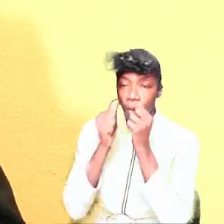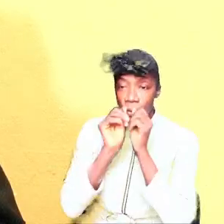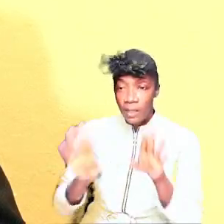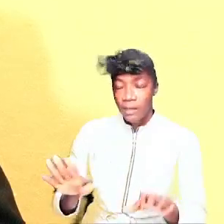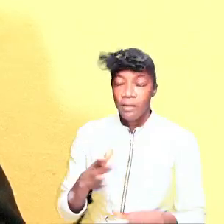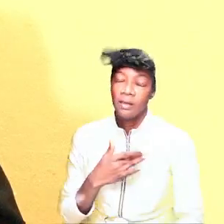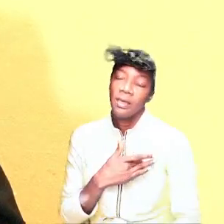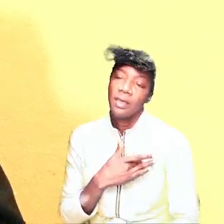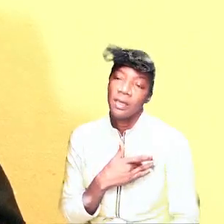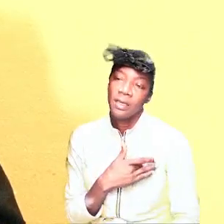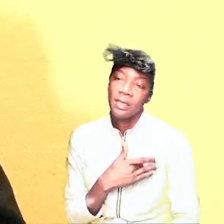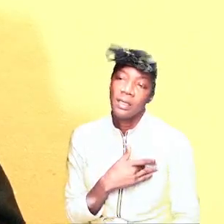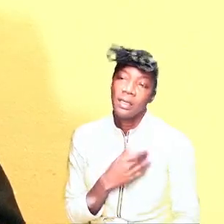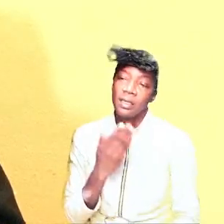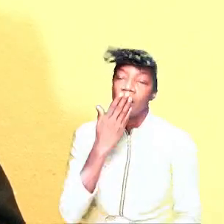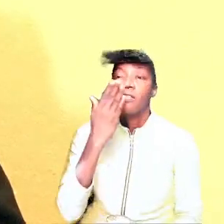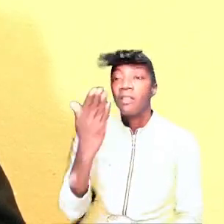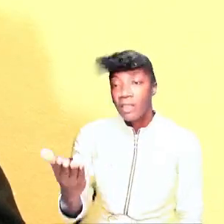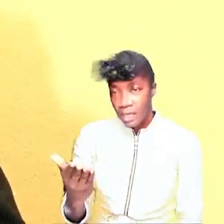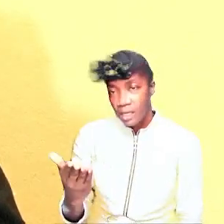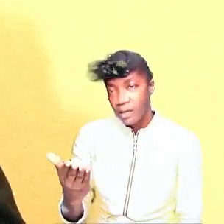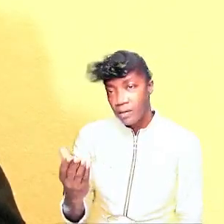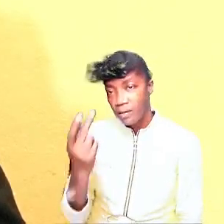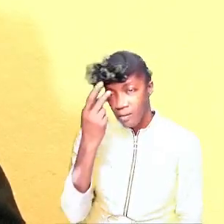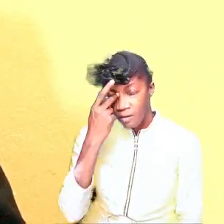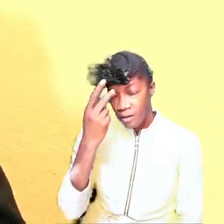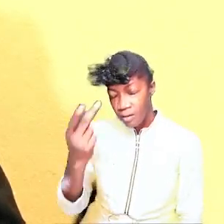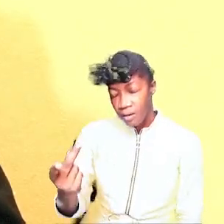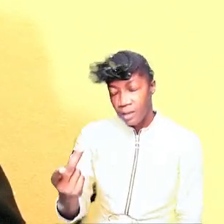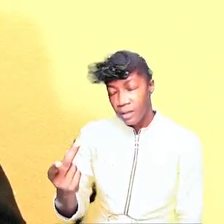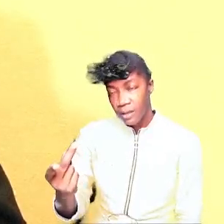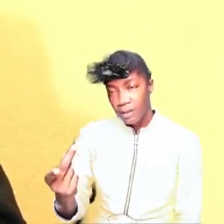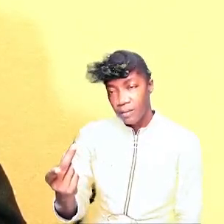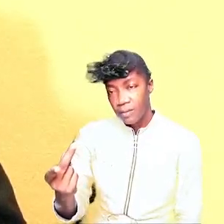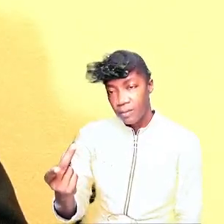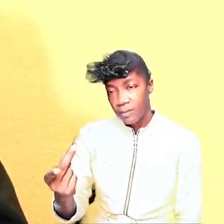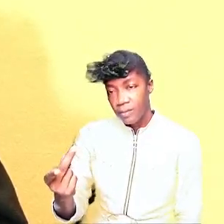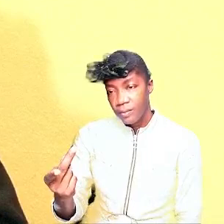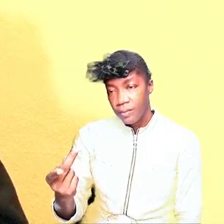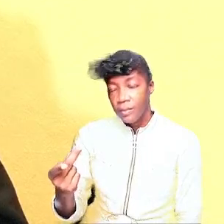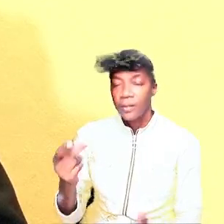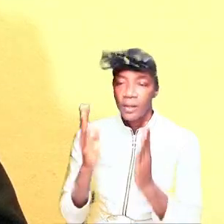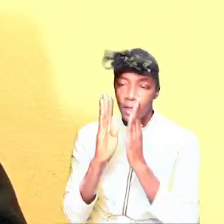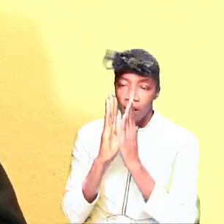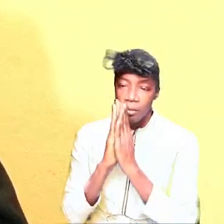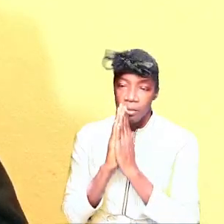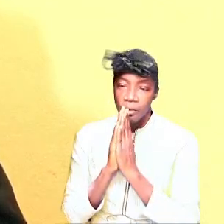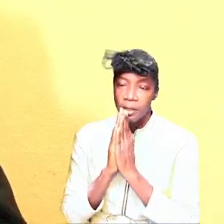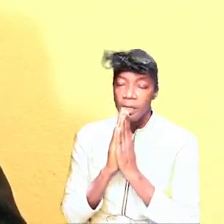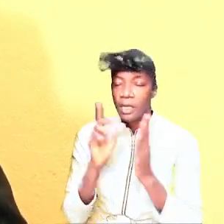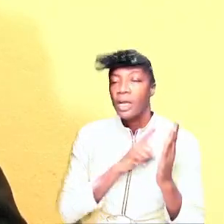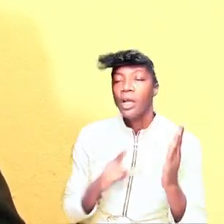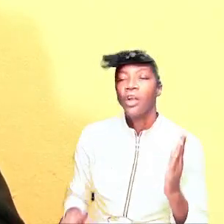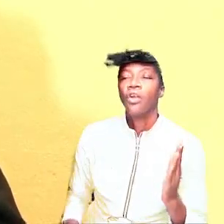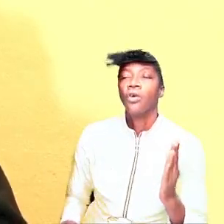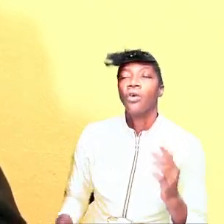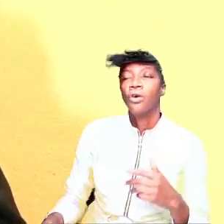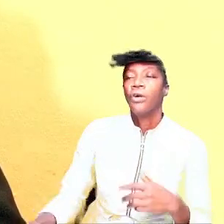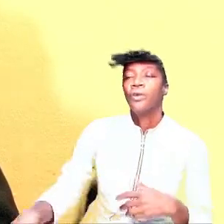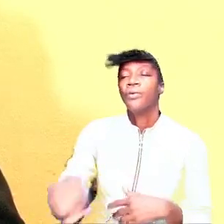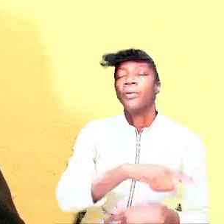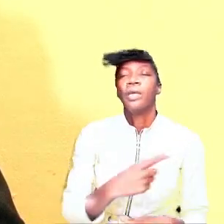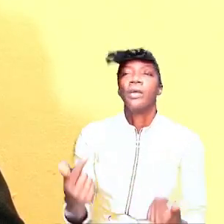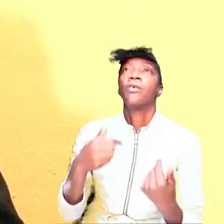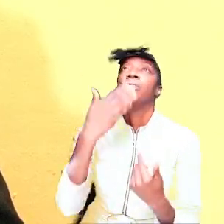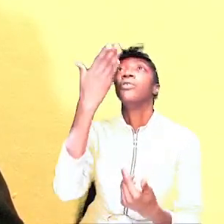heart. Again, we thank you for tuning in. And let us just pray right now. Lord, we come